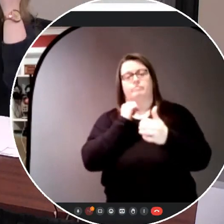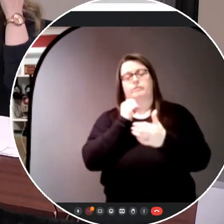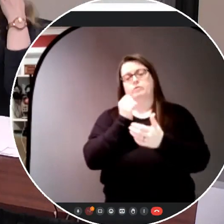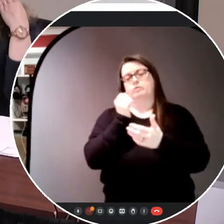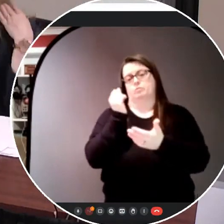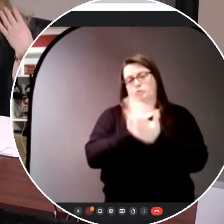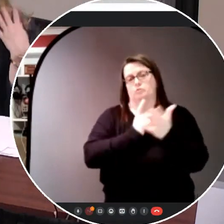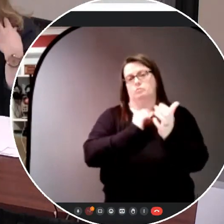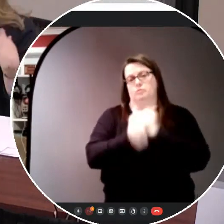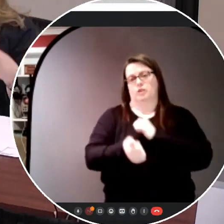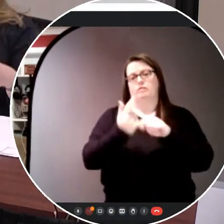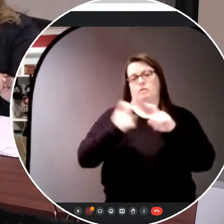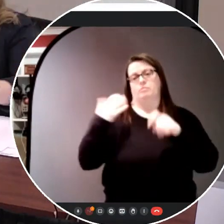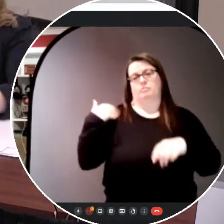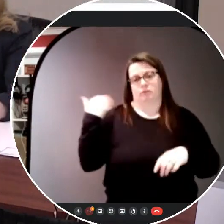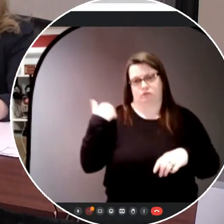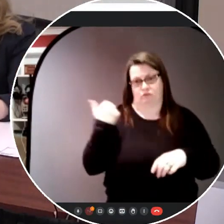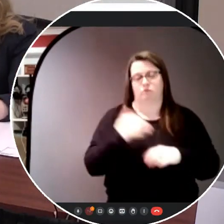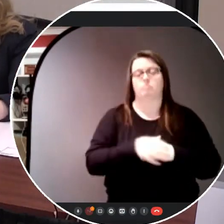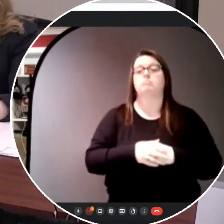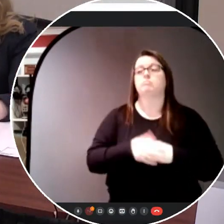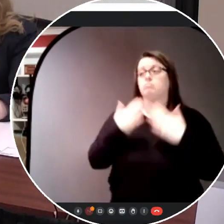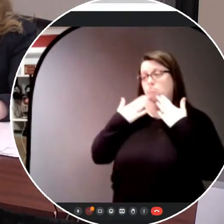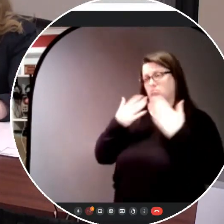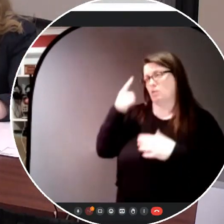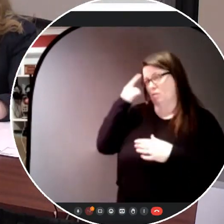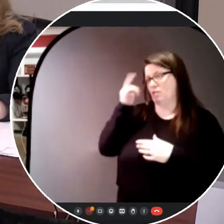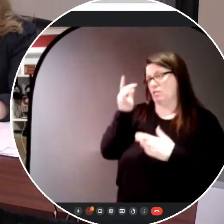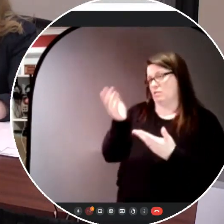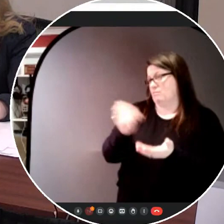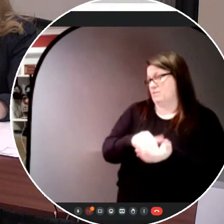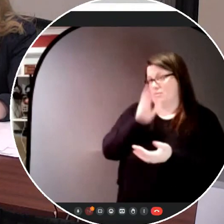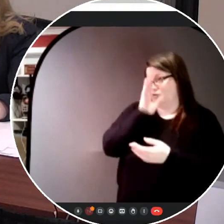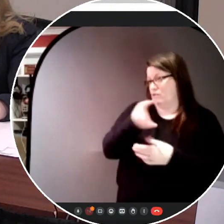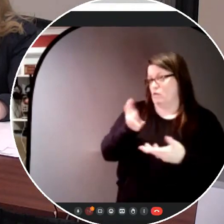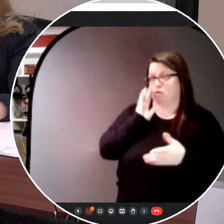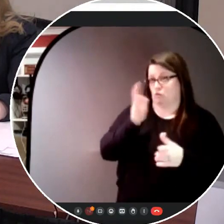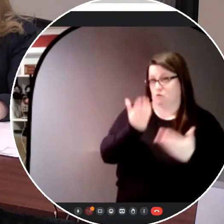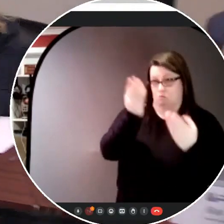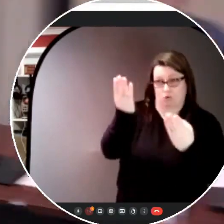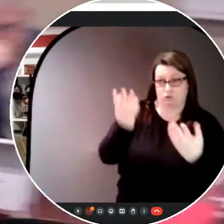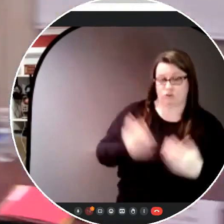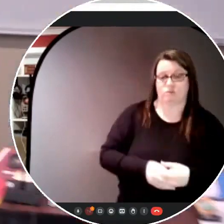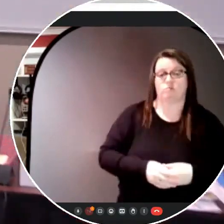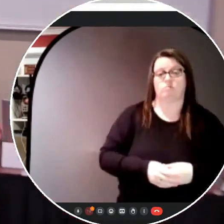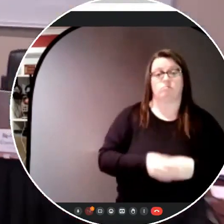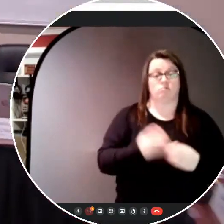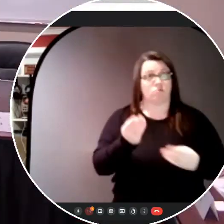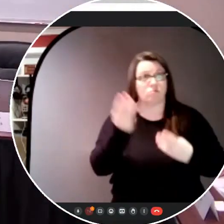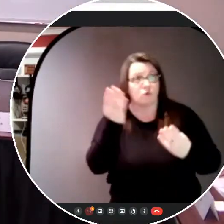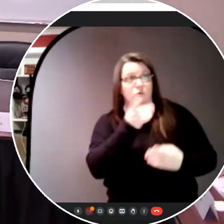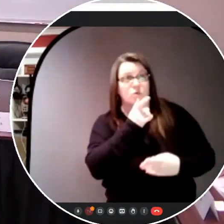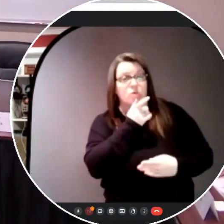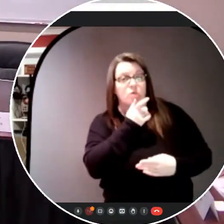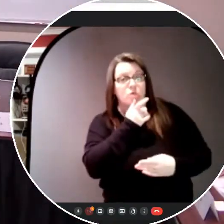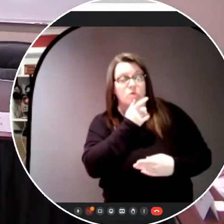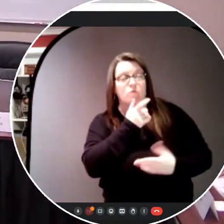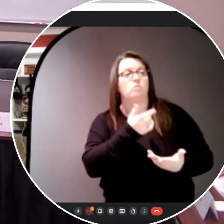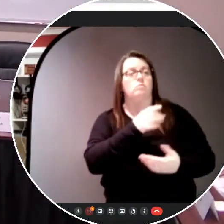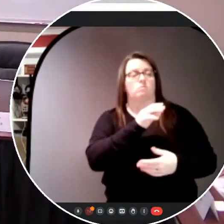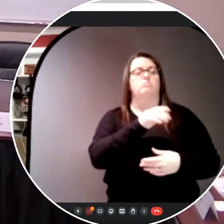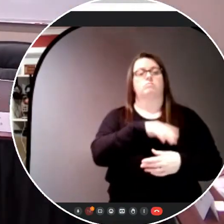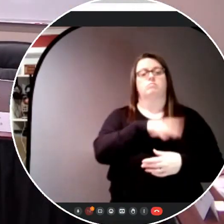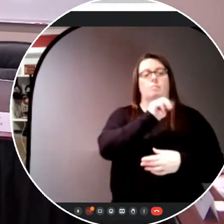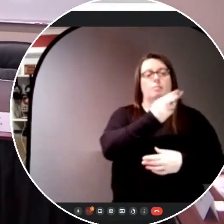Thank you, Mr. Sinnott. I think that one is straightforward, so again, I'll put that one to a motion. Can I get someone to move? Thank you, Mr. Mahoney. Can